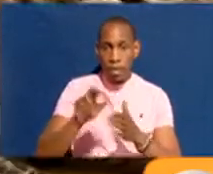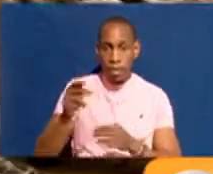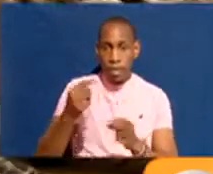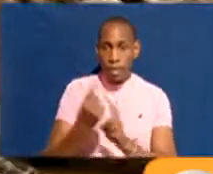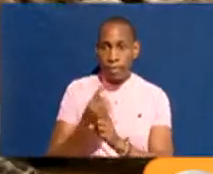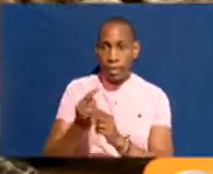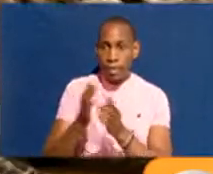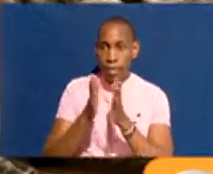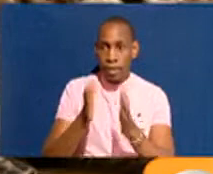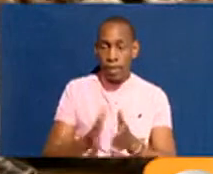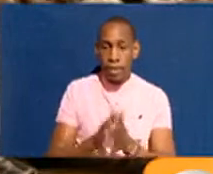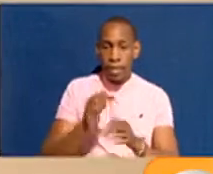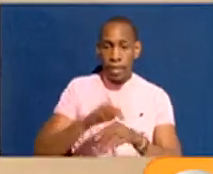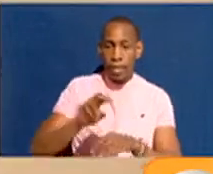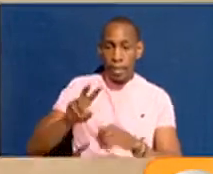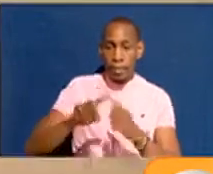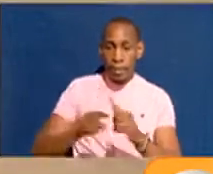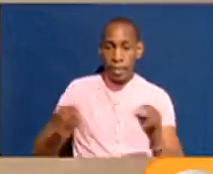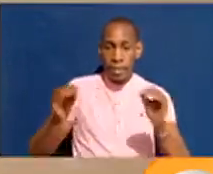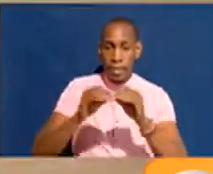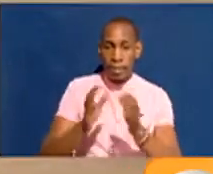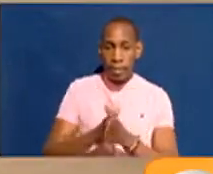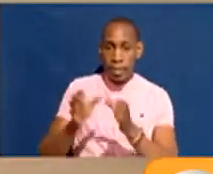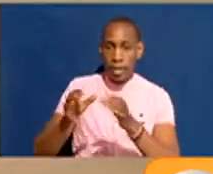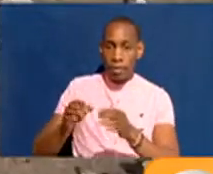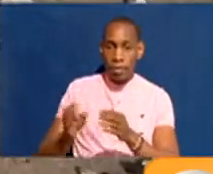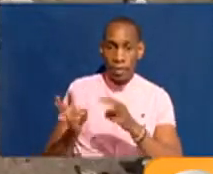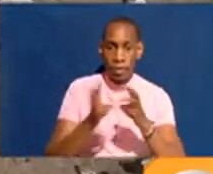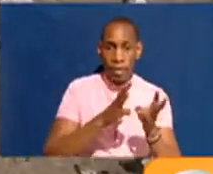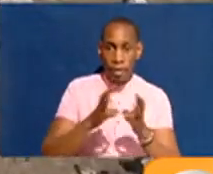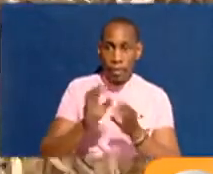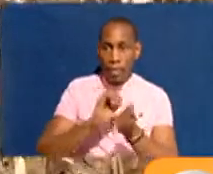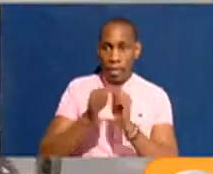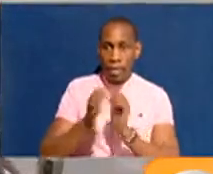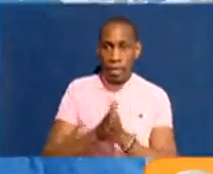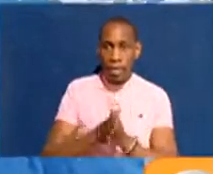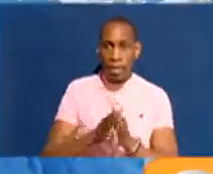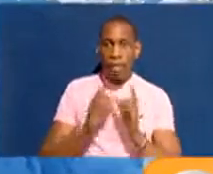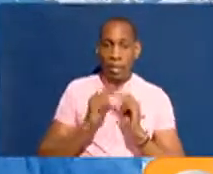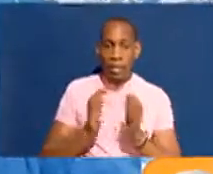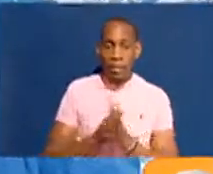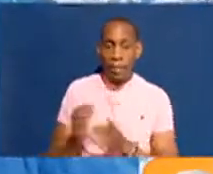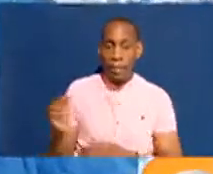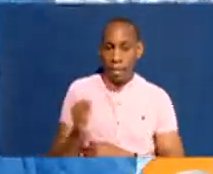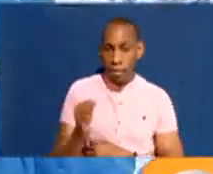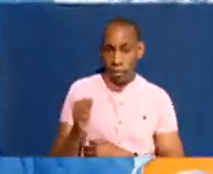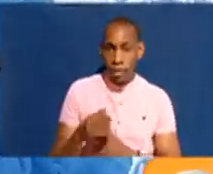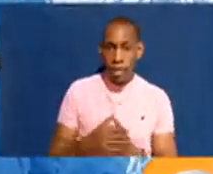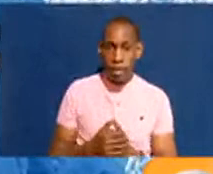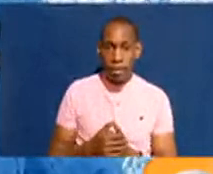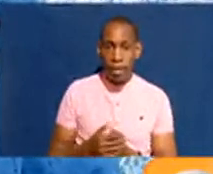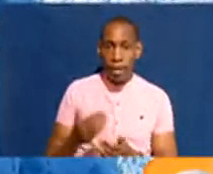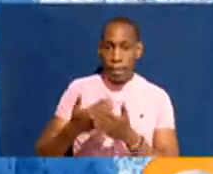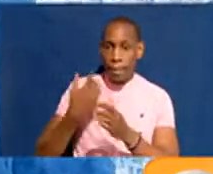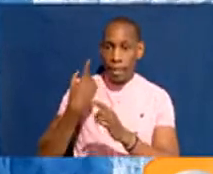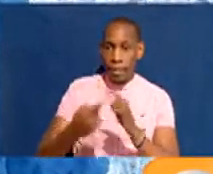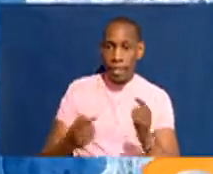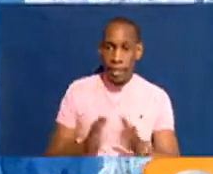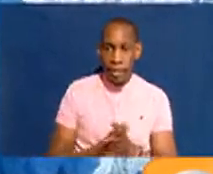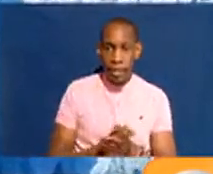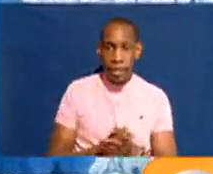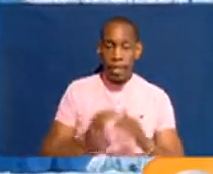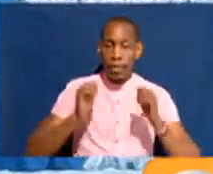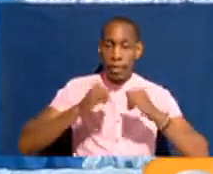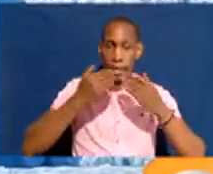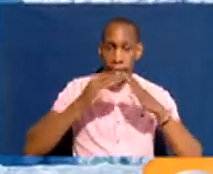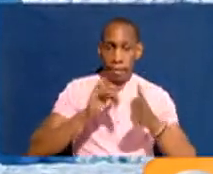stakeholders. During the 26th Conference of Parties on Climate Change held in Glasgow, Scotland, last year it was